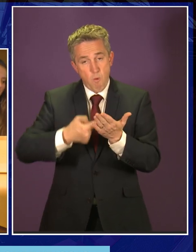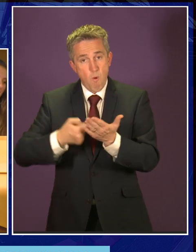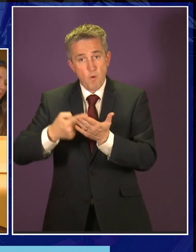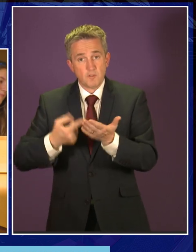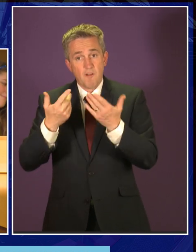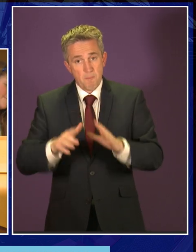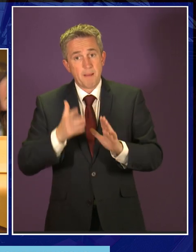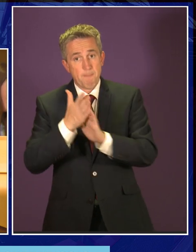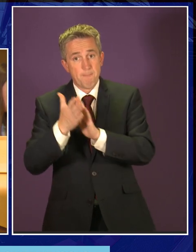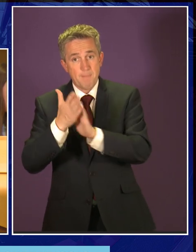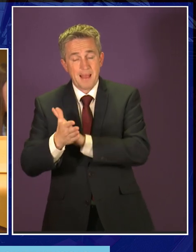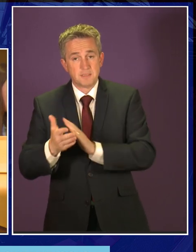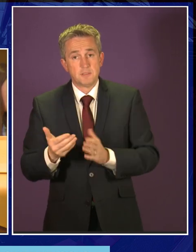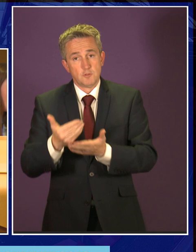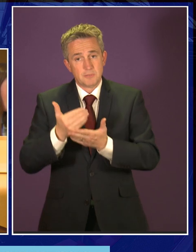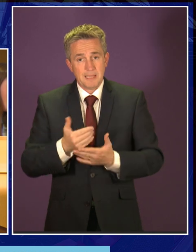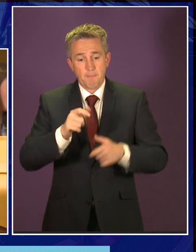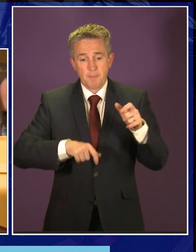this very same purpose.